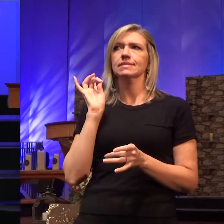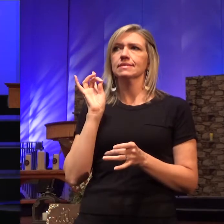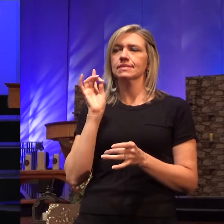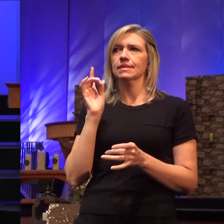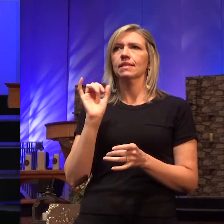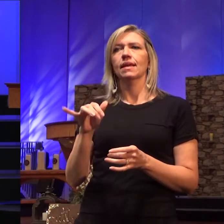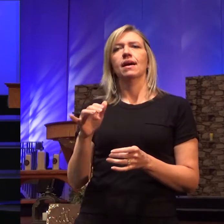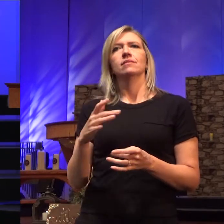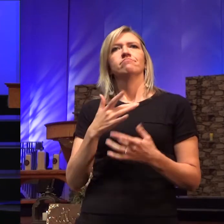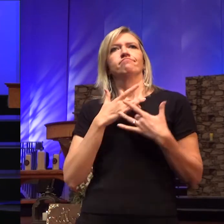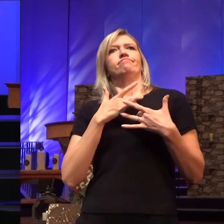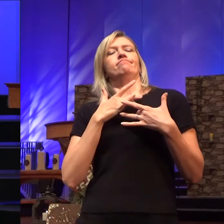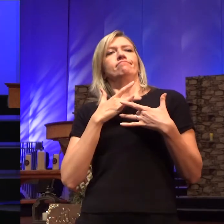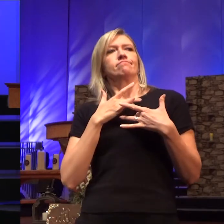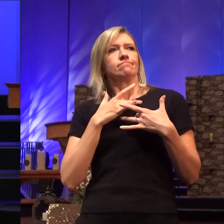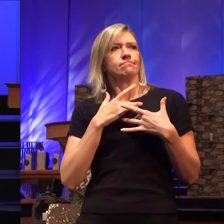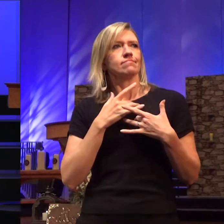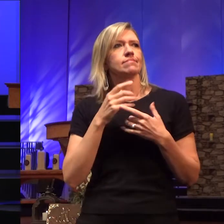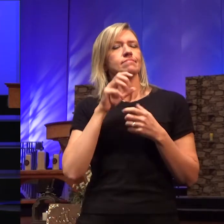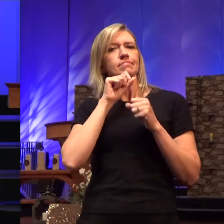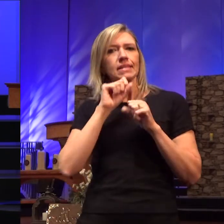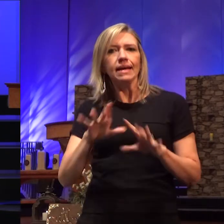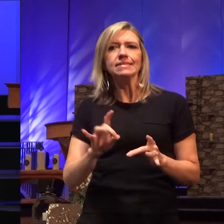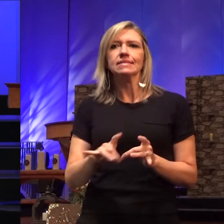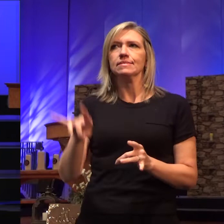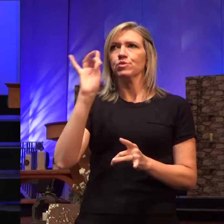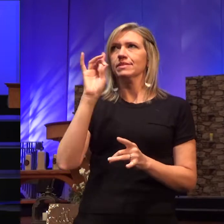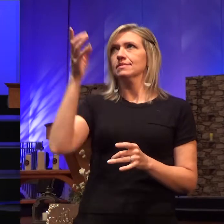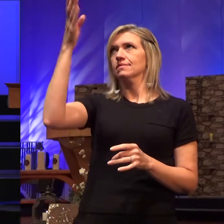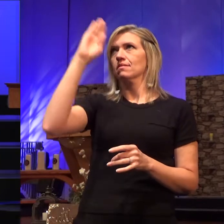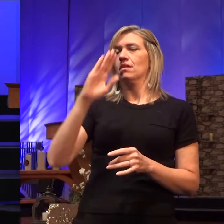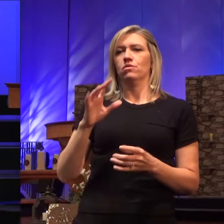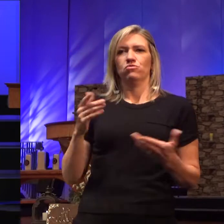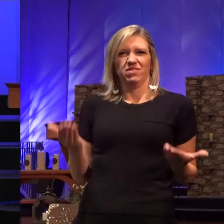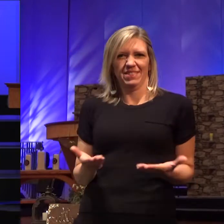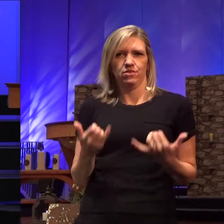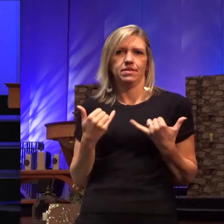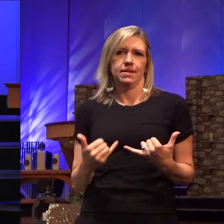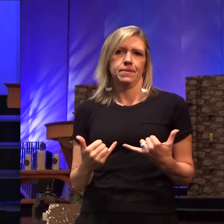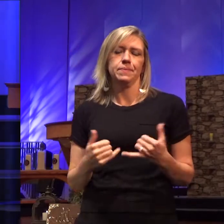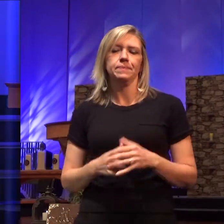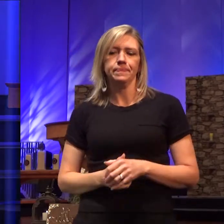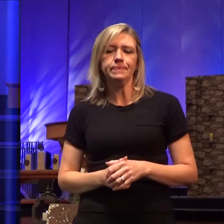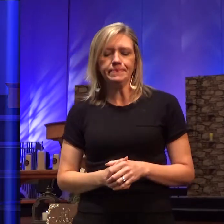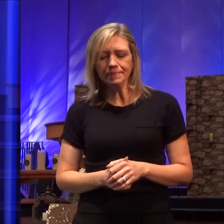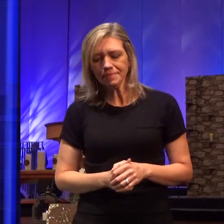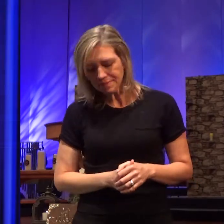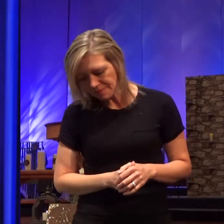sense of the blessed presence of God everywhere we are, especially right here and right now.